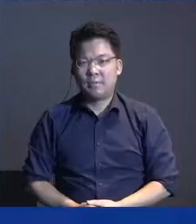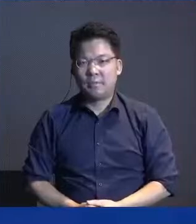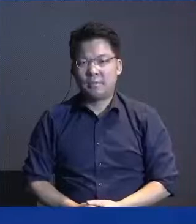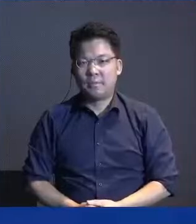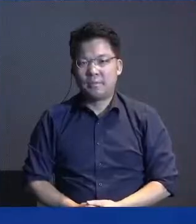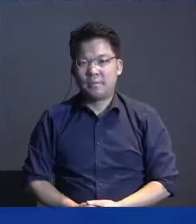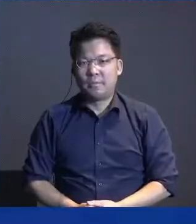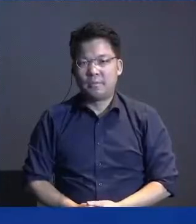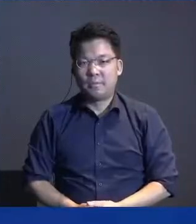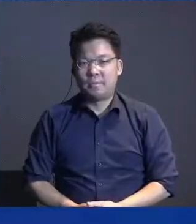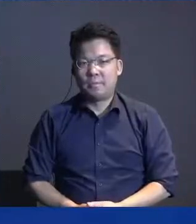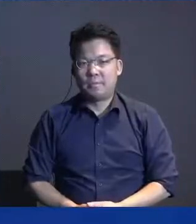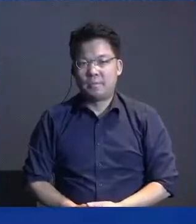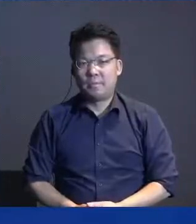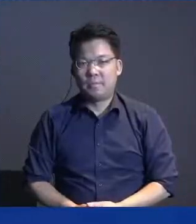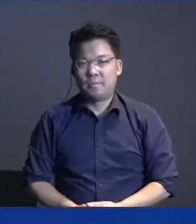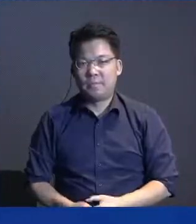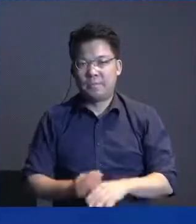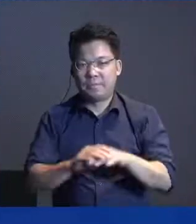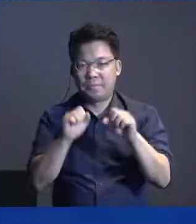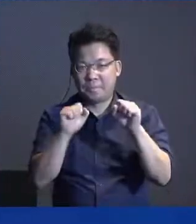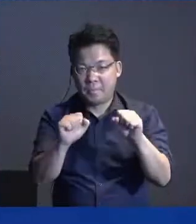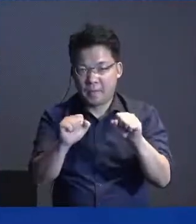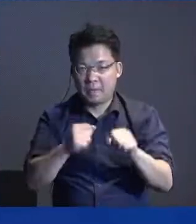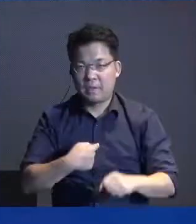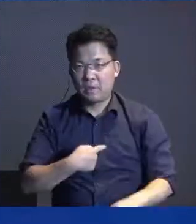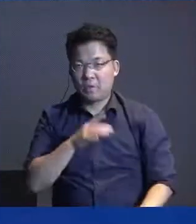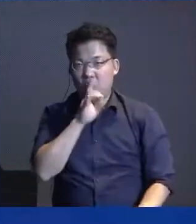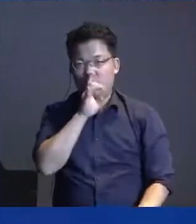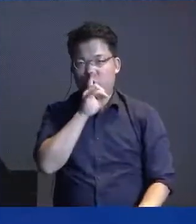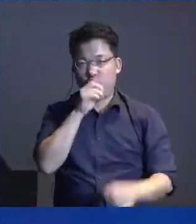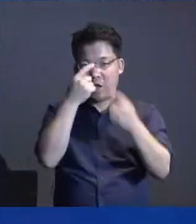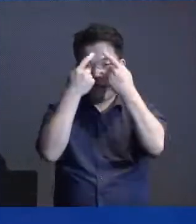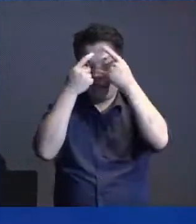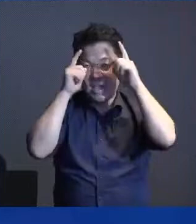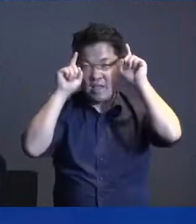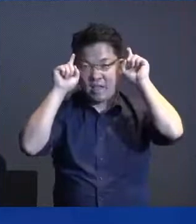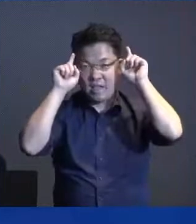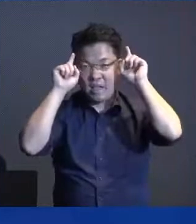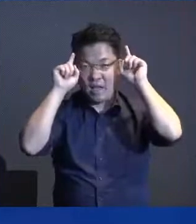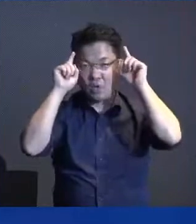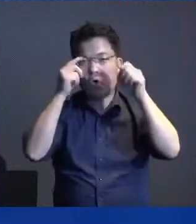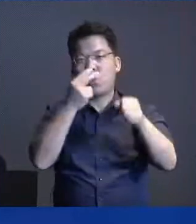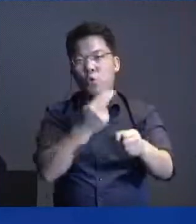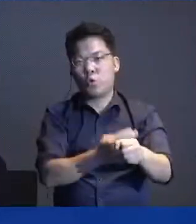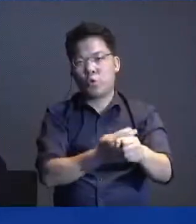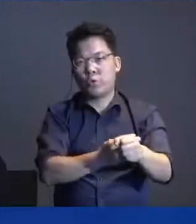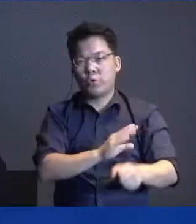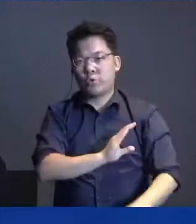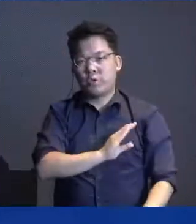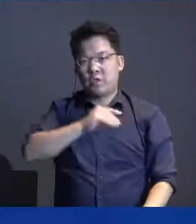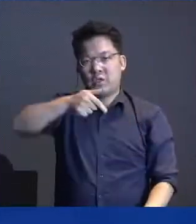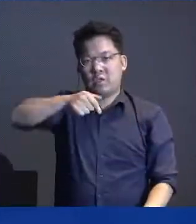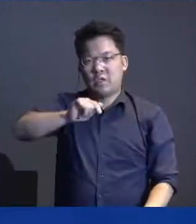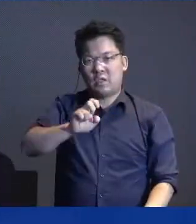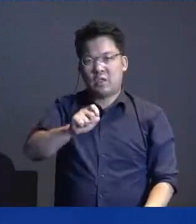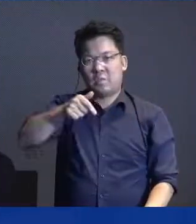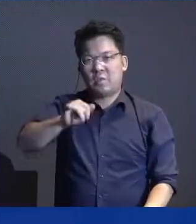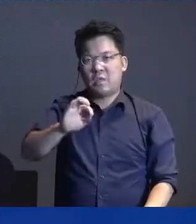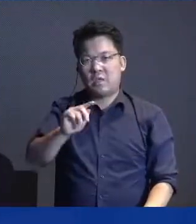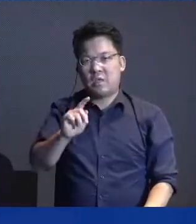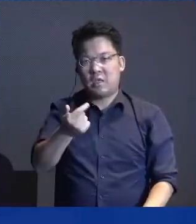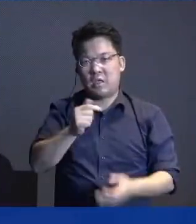Chung-Ang University, Seoul, Korea. I'm the moderator of this session, and I'm very honored today